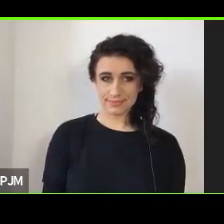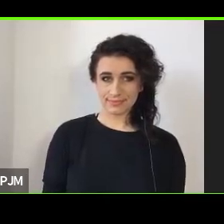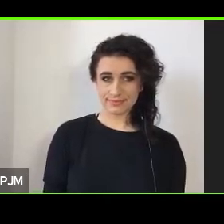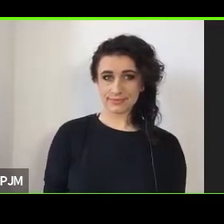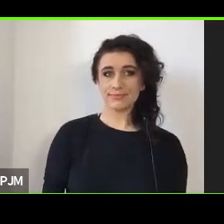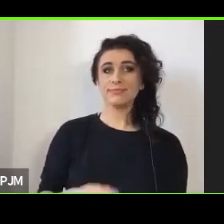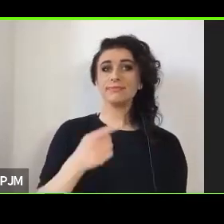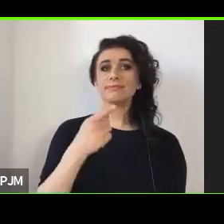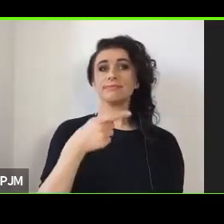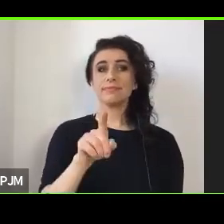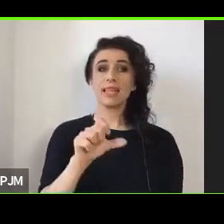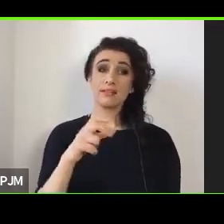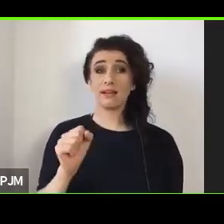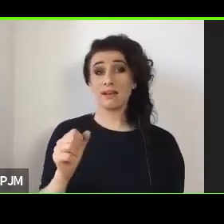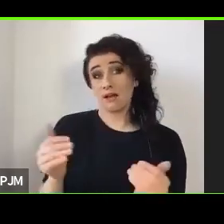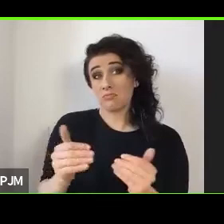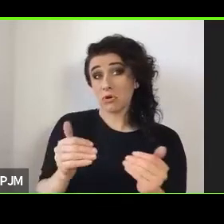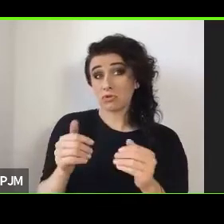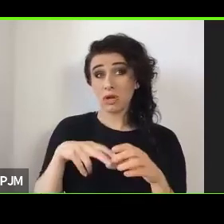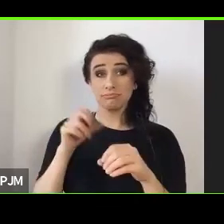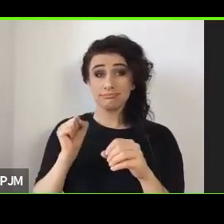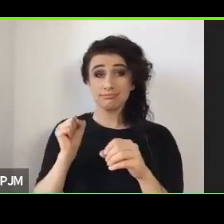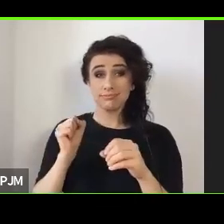for her. A second, yeah.